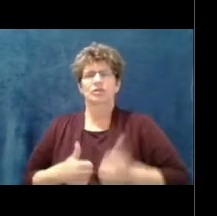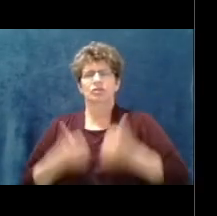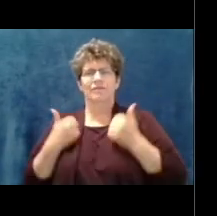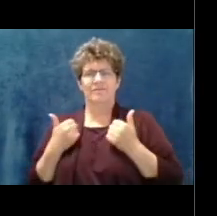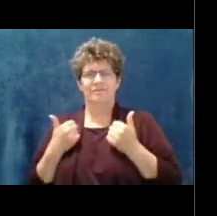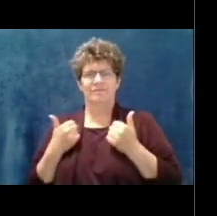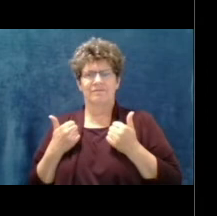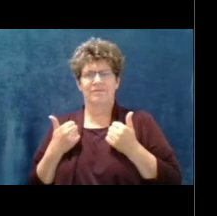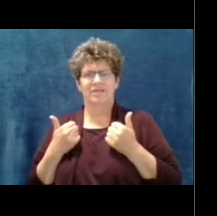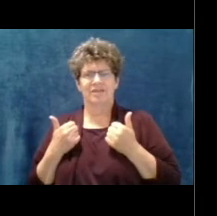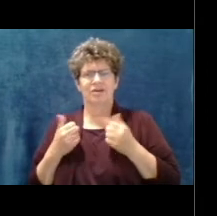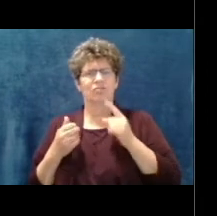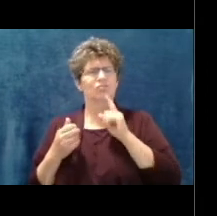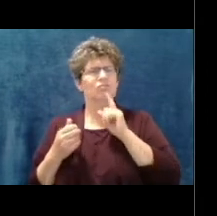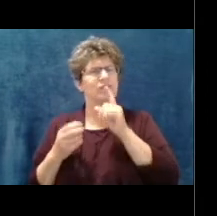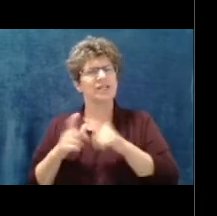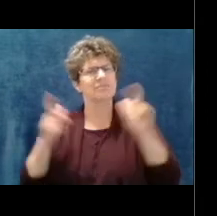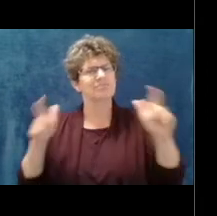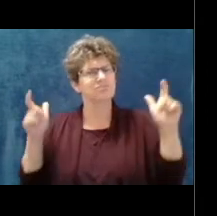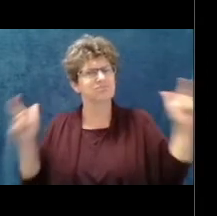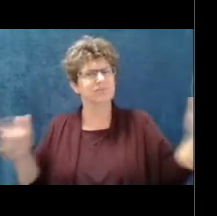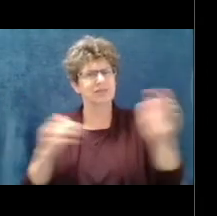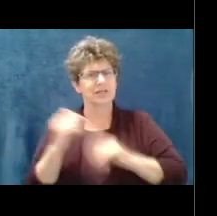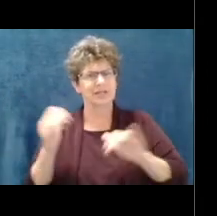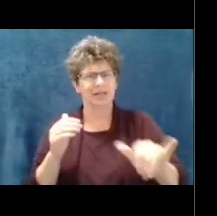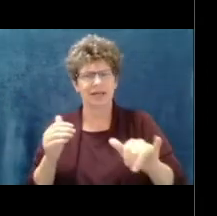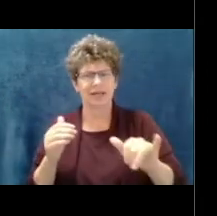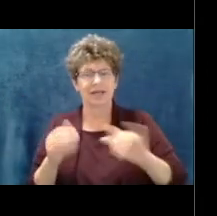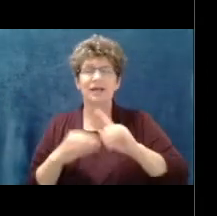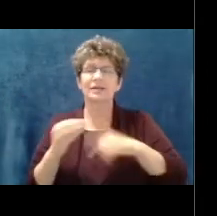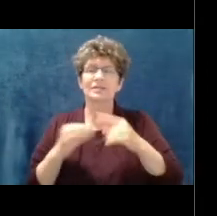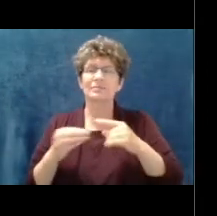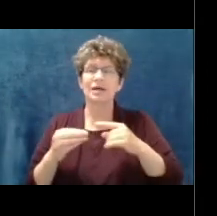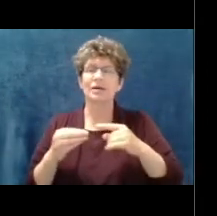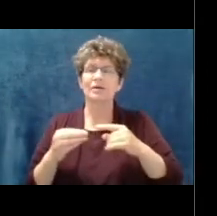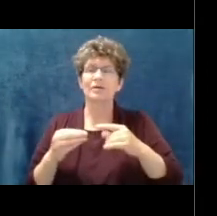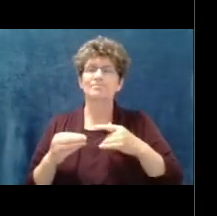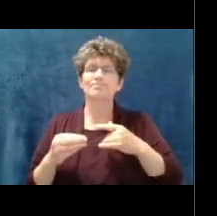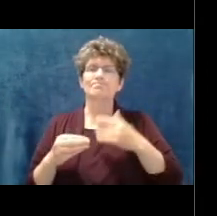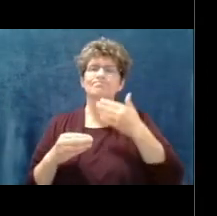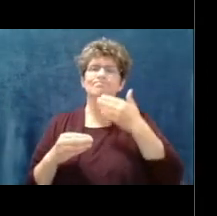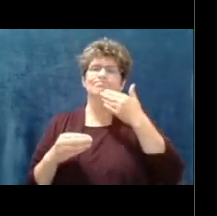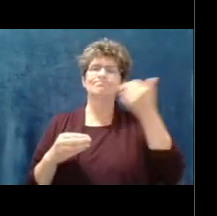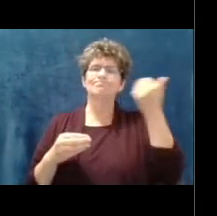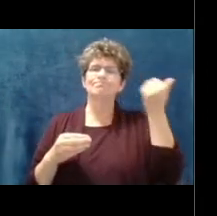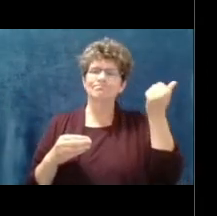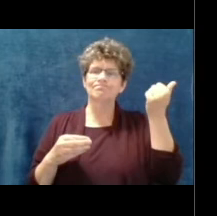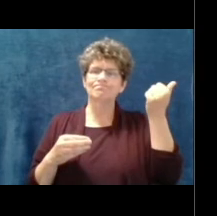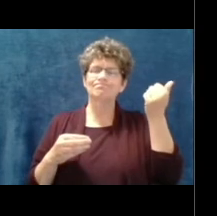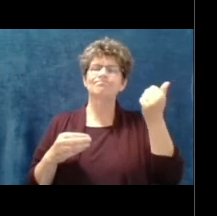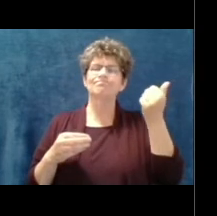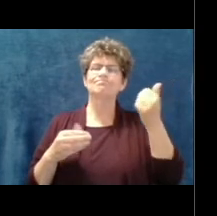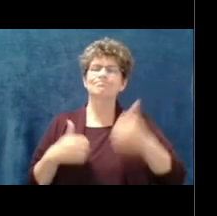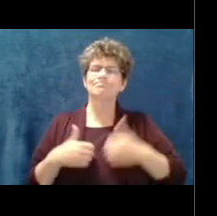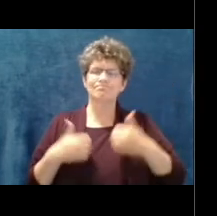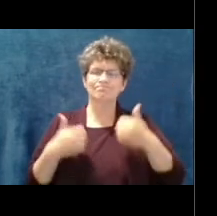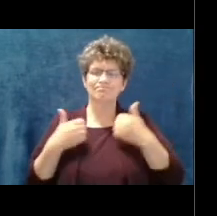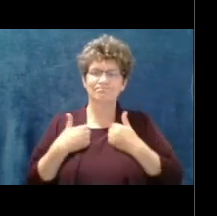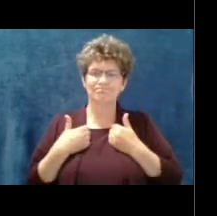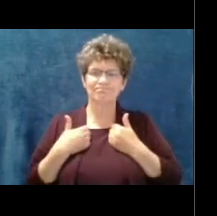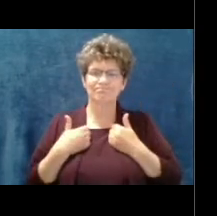be alive. And those reasons matter not just at the end of life or when debility comes, but all along the way, don't they?"